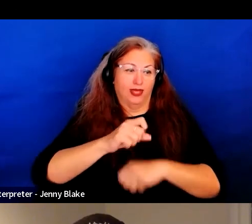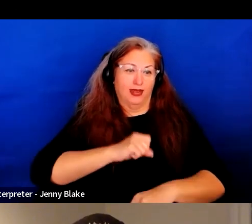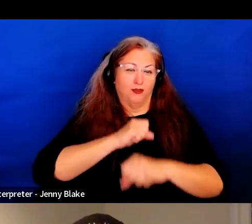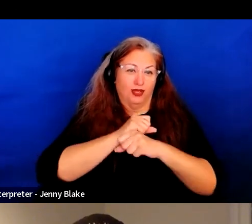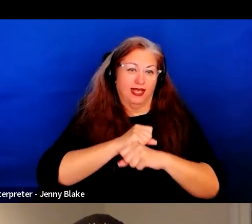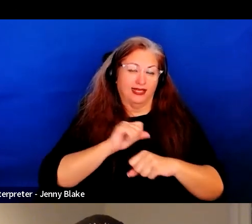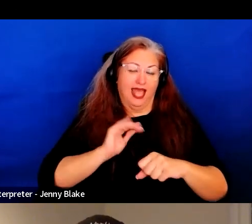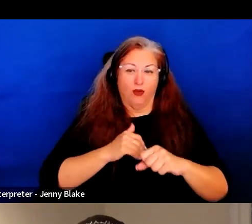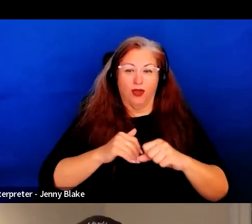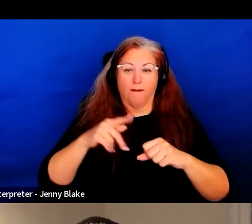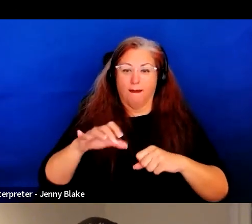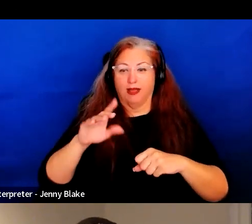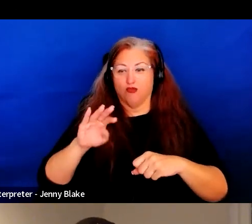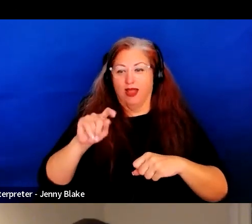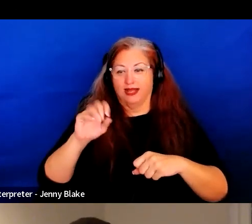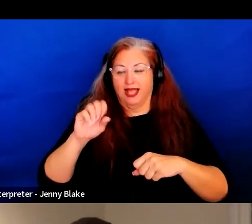protect